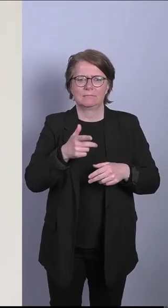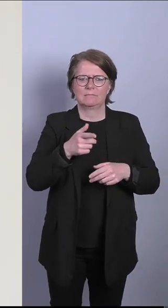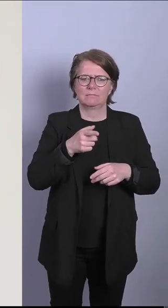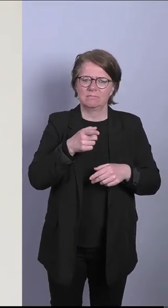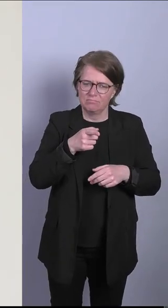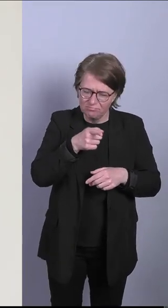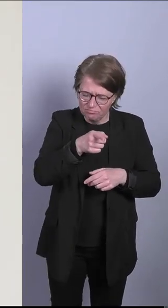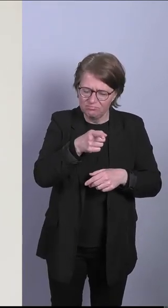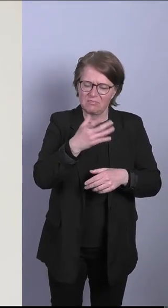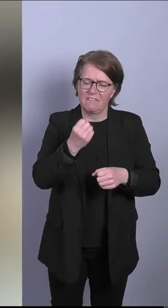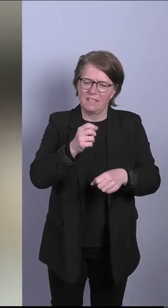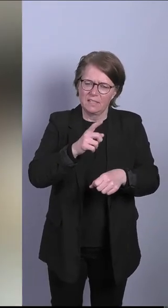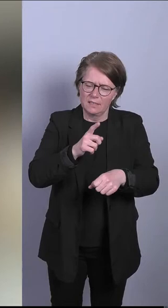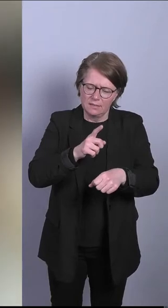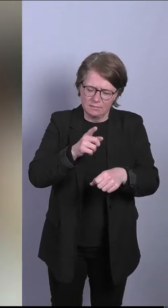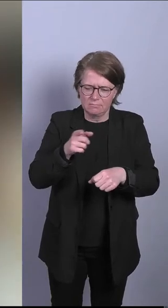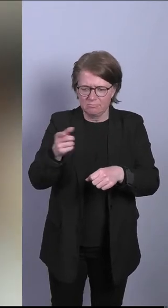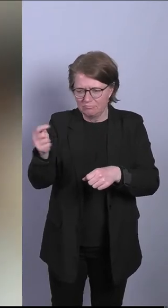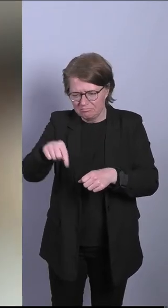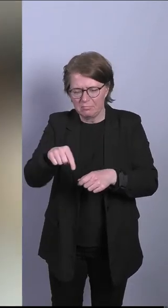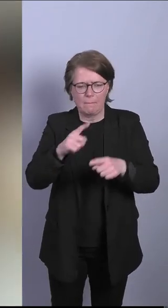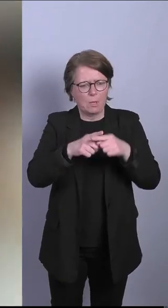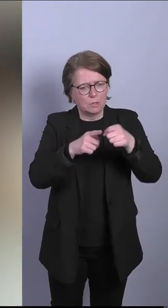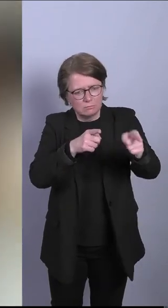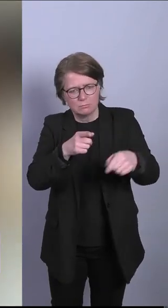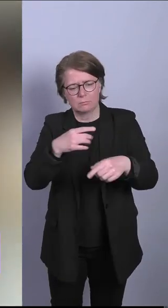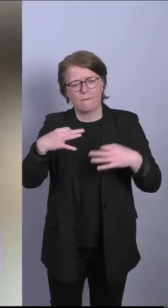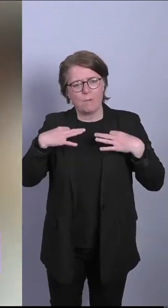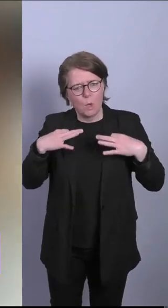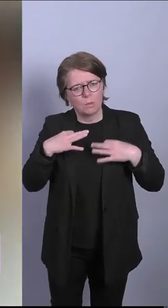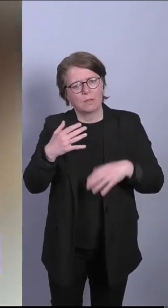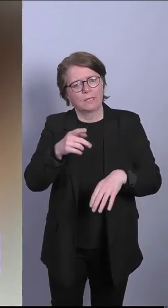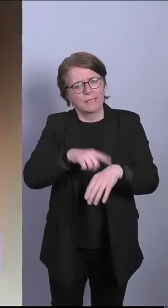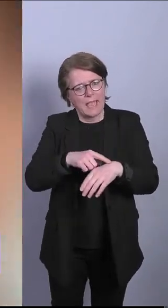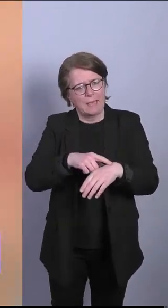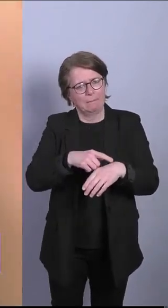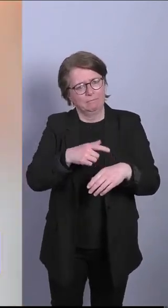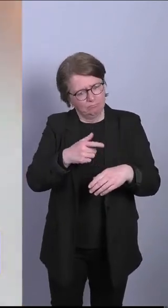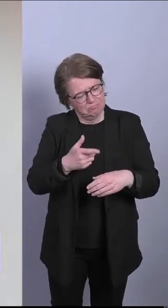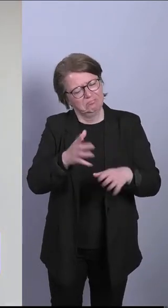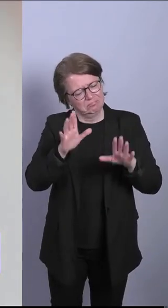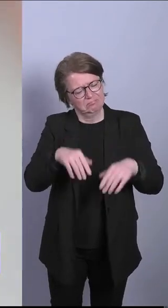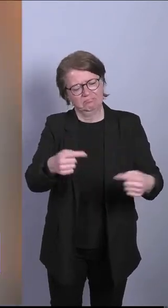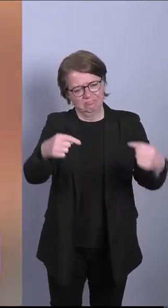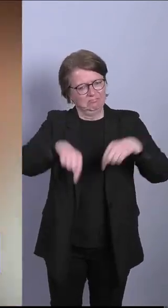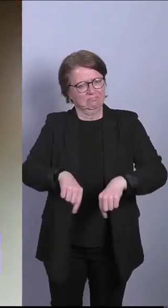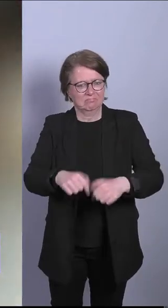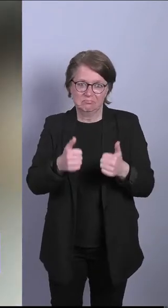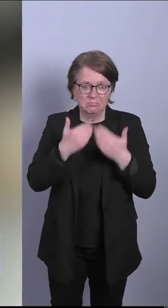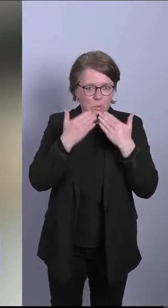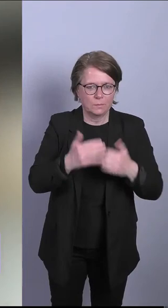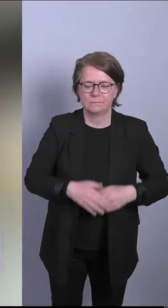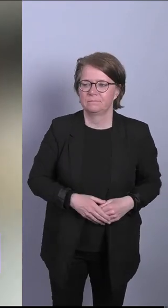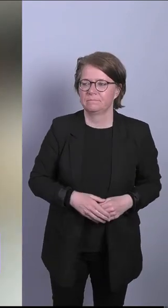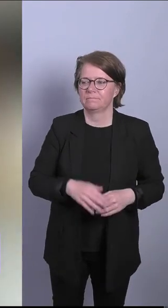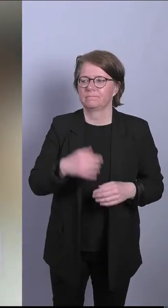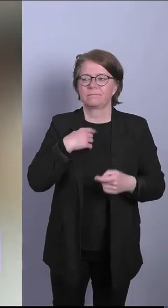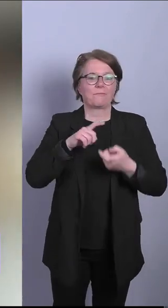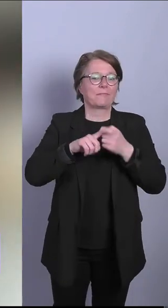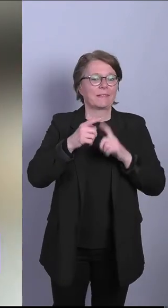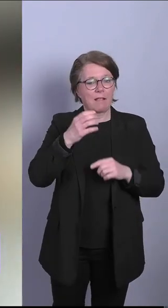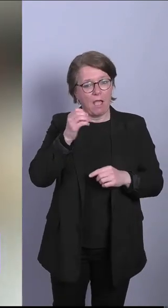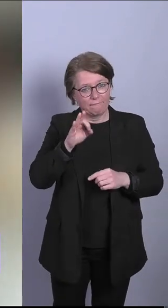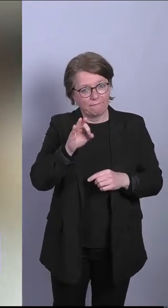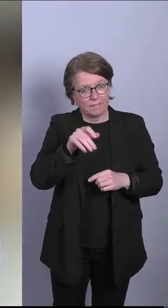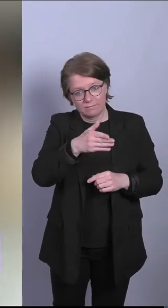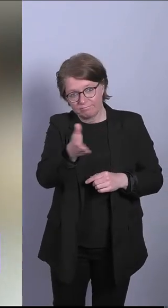them are healthy and ready to compete. Hey Freunde, hier ist Lukas und ich bin ein Friend of the Games. Hey Special friends, Olympics this is Lukas 2023. And I'm a friend of the Games of the Special